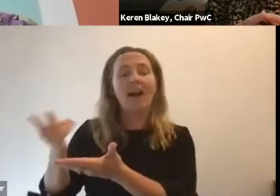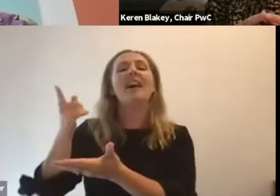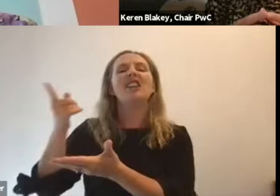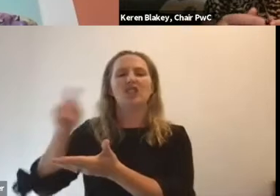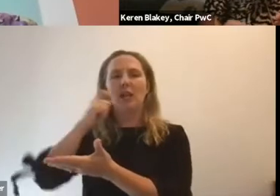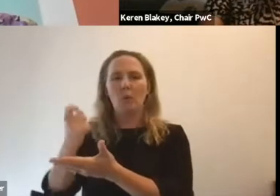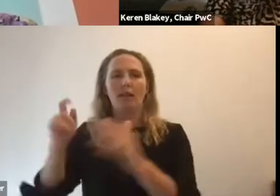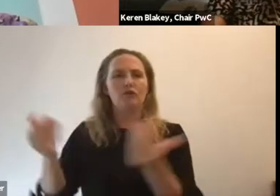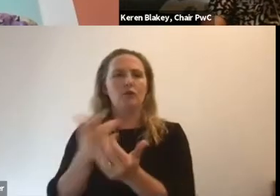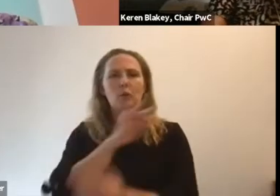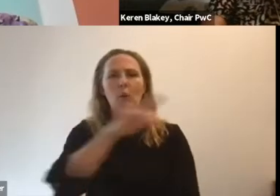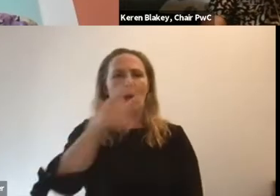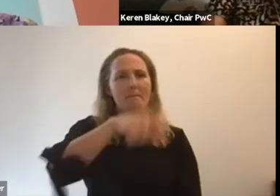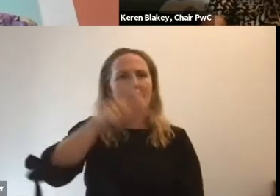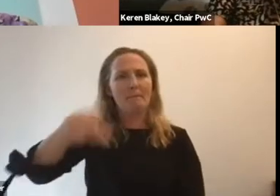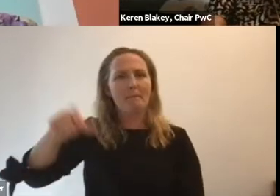panel.